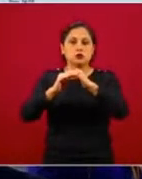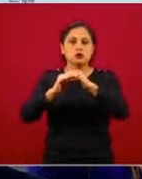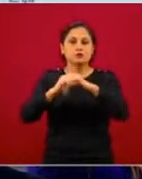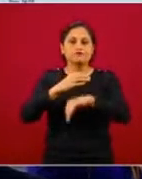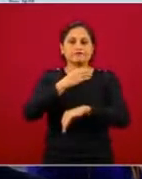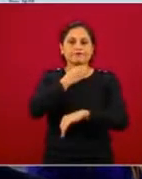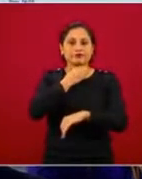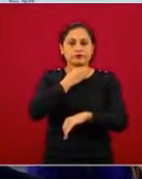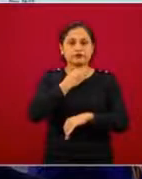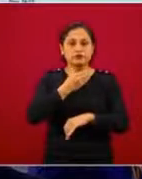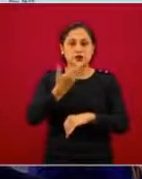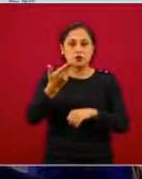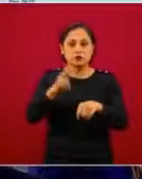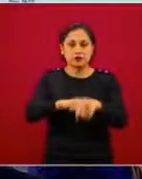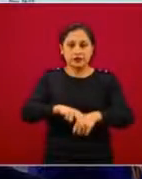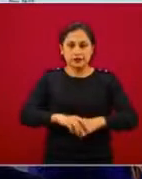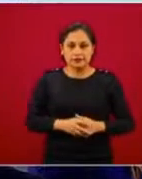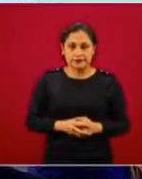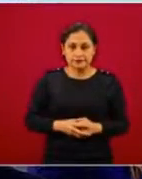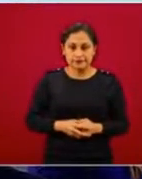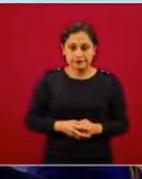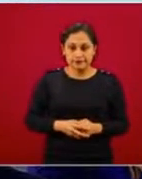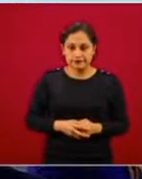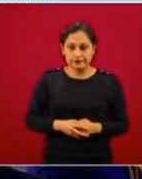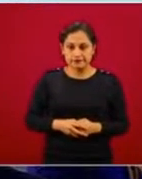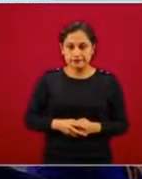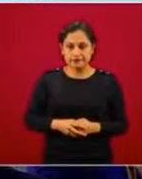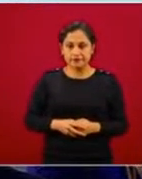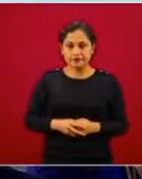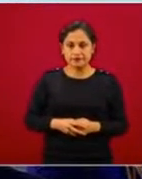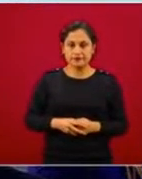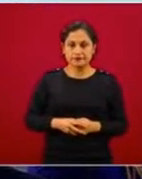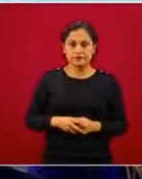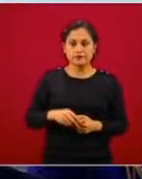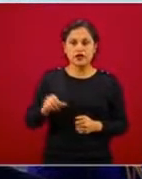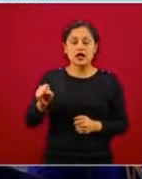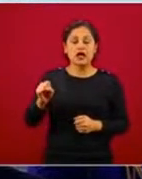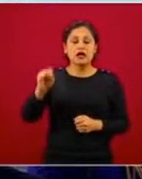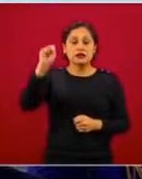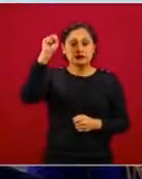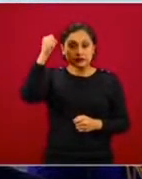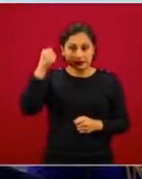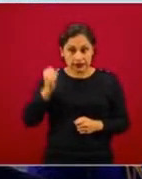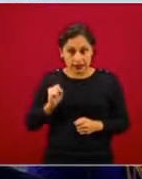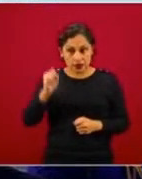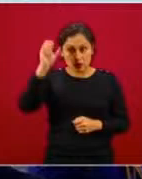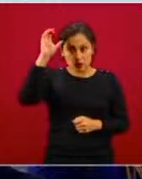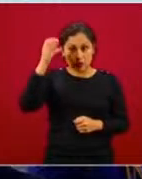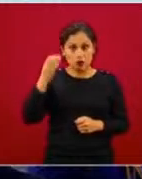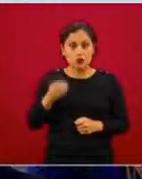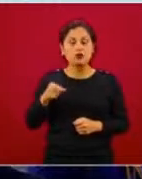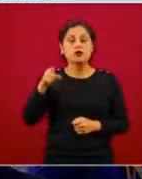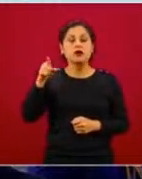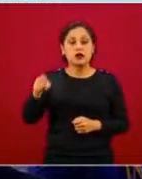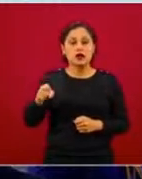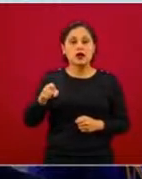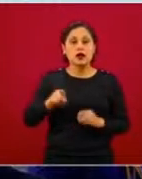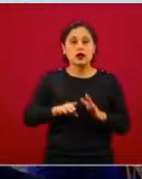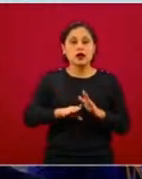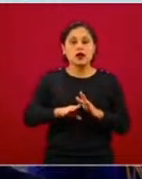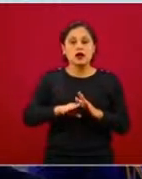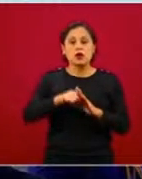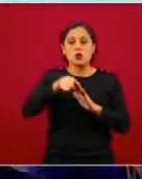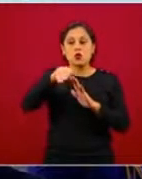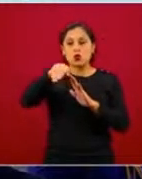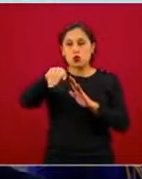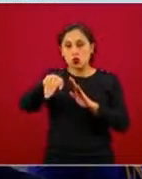bit over the predicted curve. Here is Sinaloa, Culiacan,